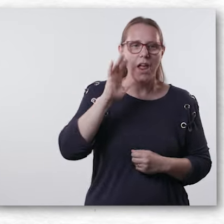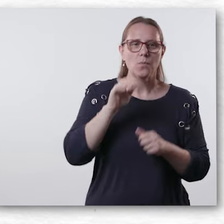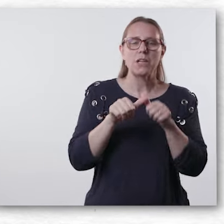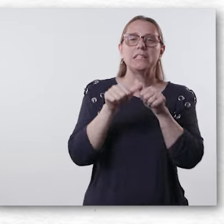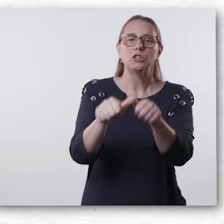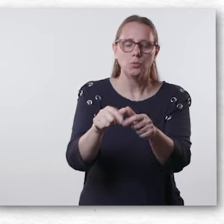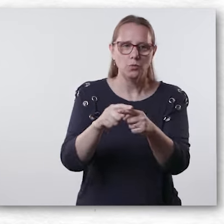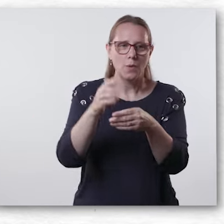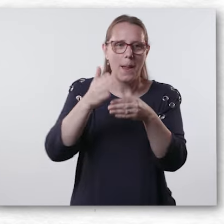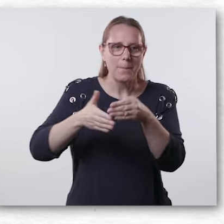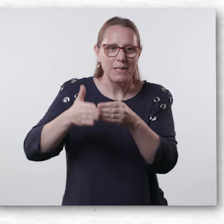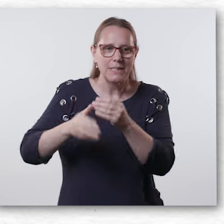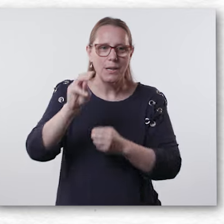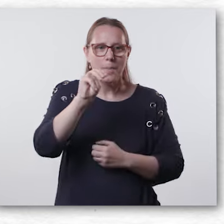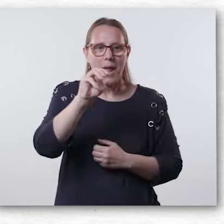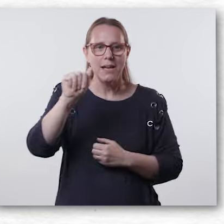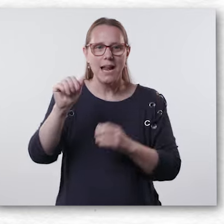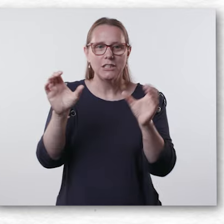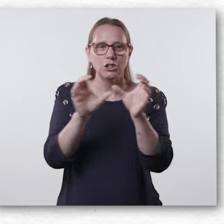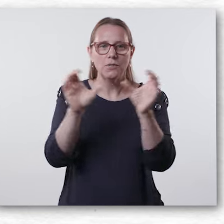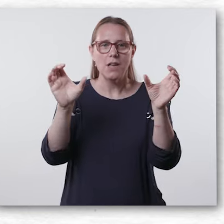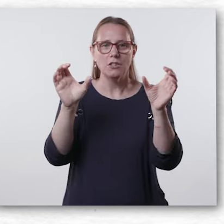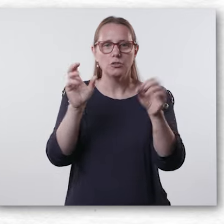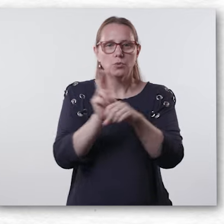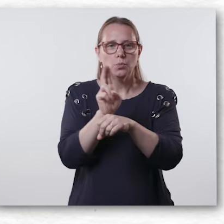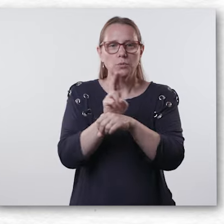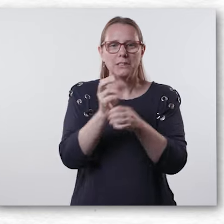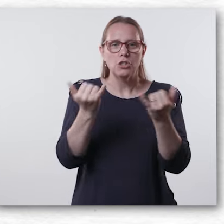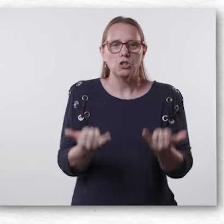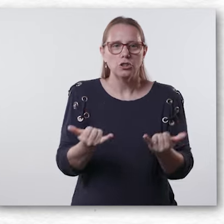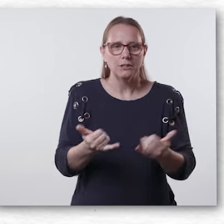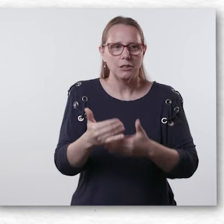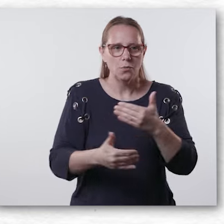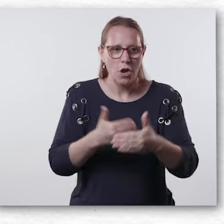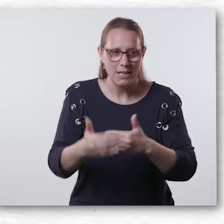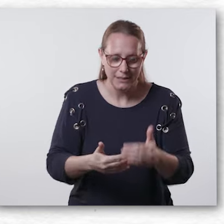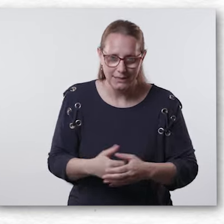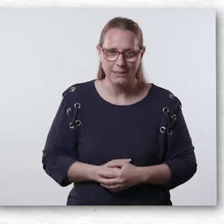continue to complete Medicaid certification using the current processes.